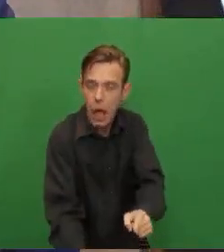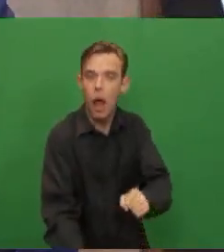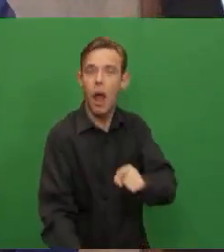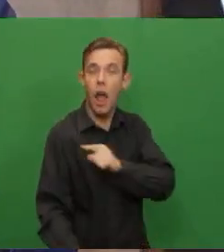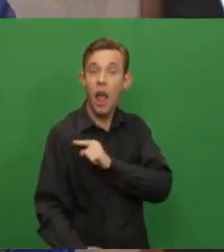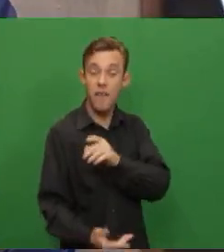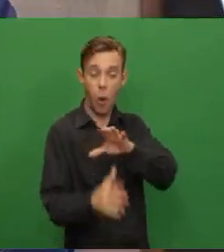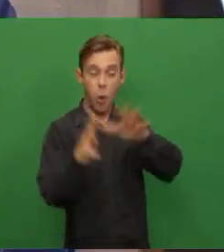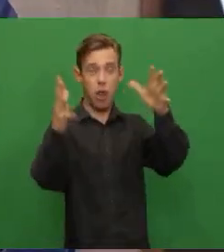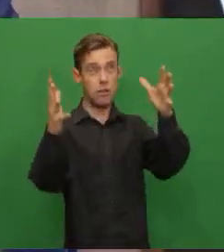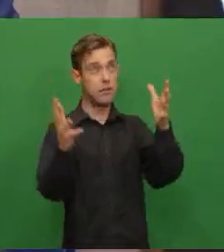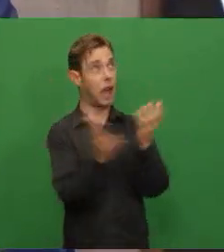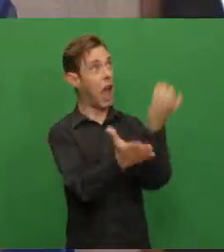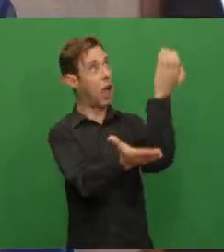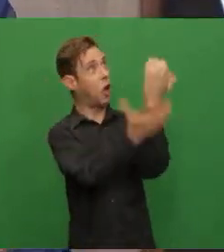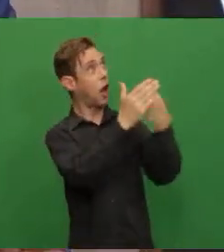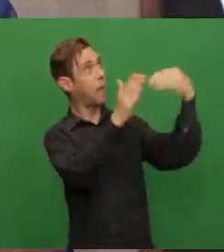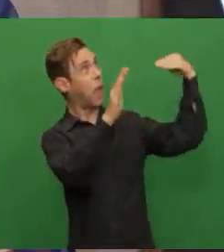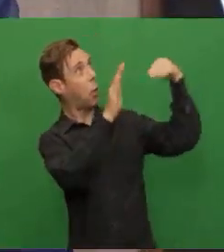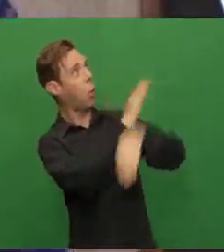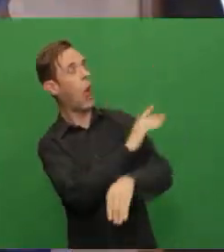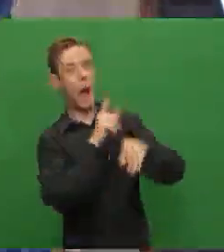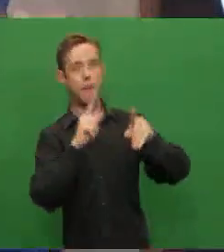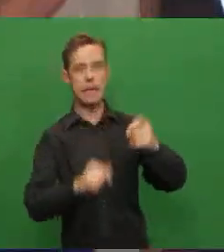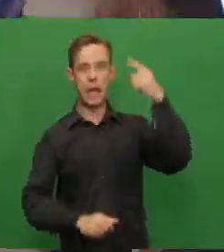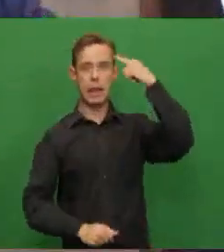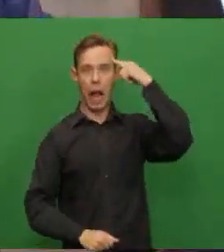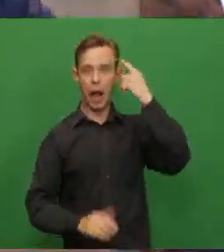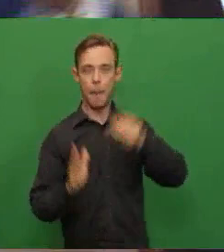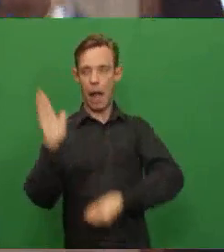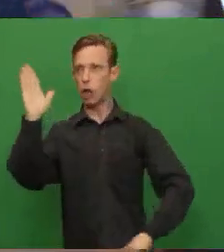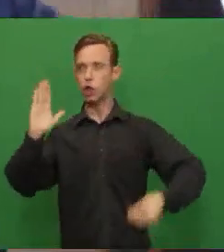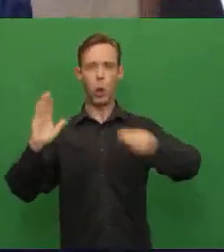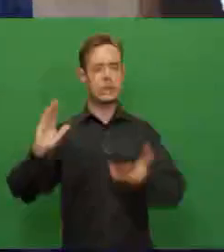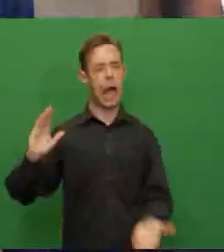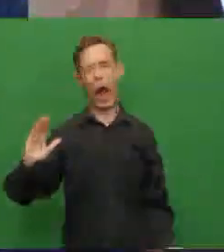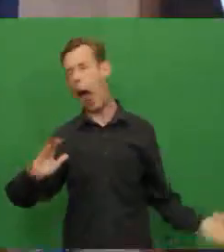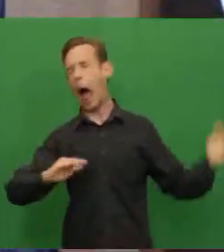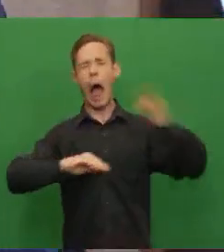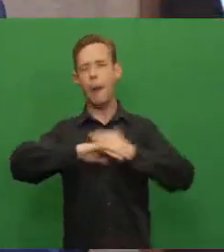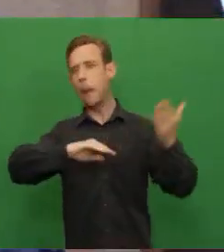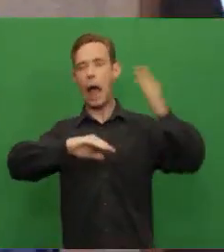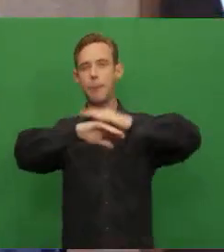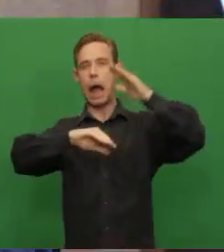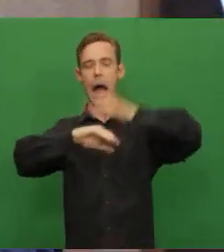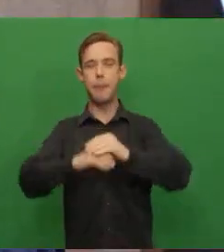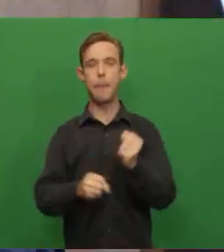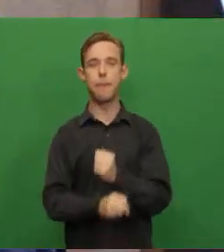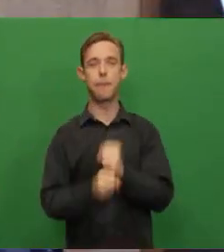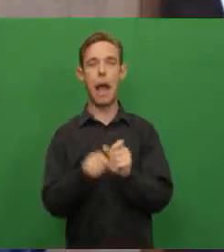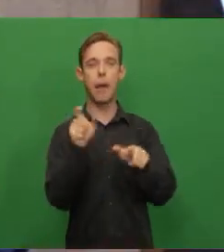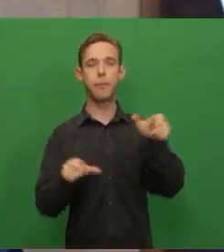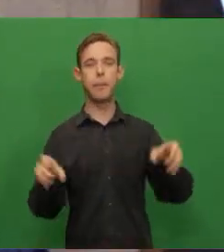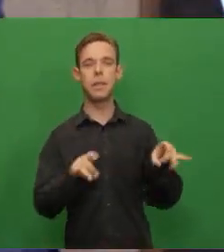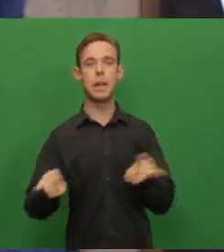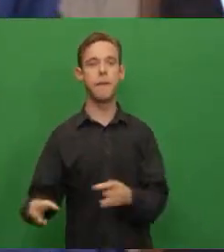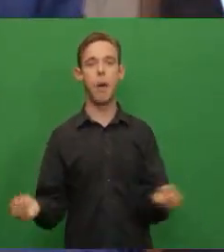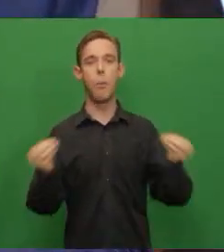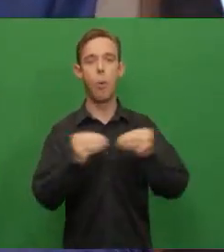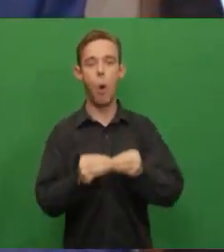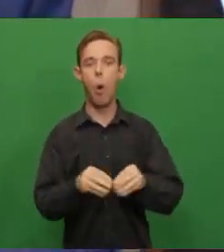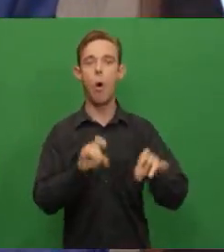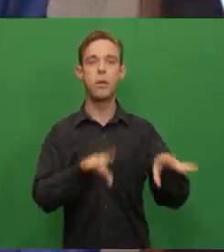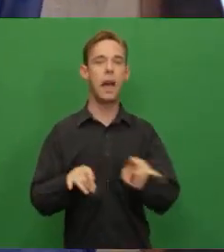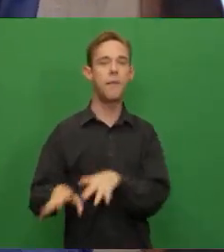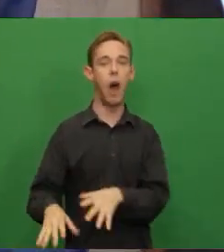have to react in a knee-jerk manner because you have got flexibility within the target. I know